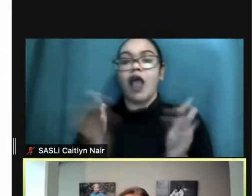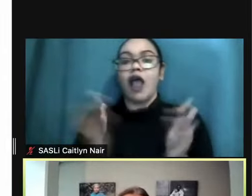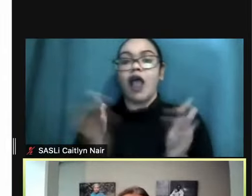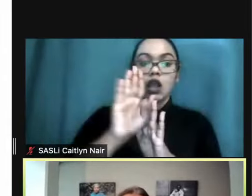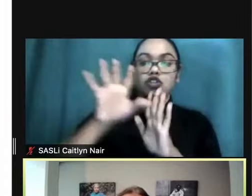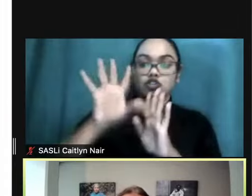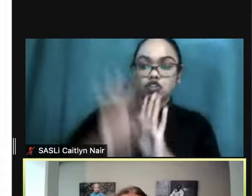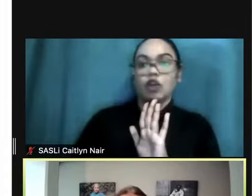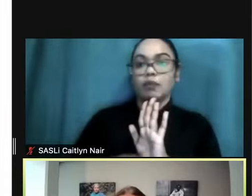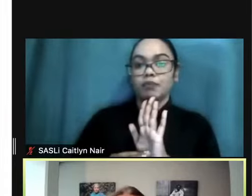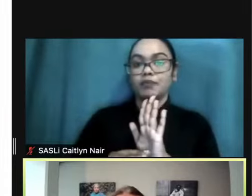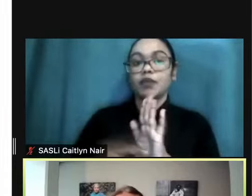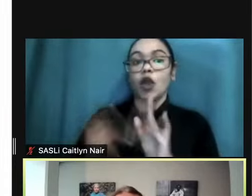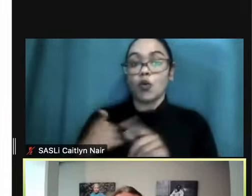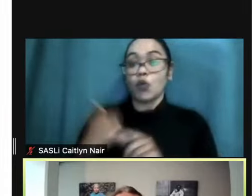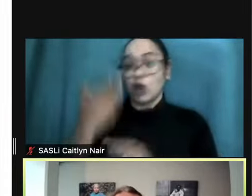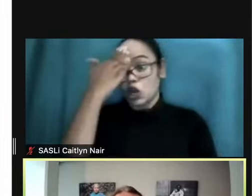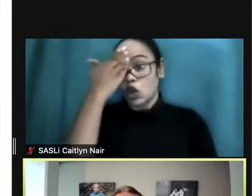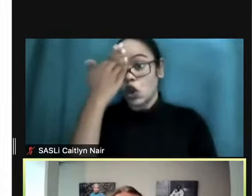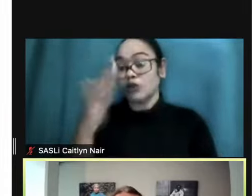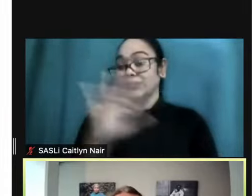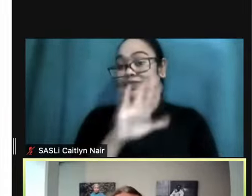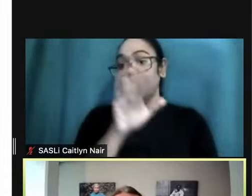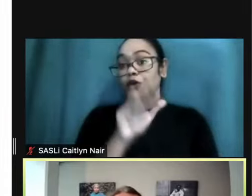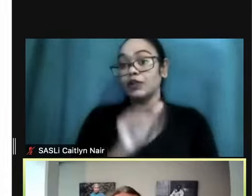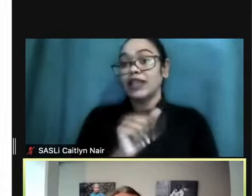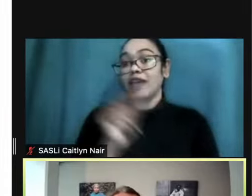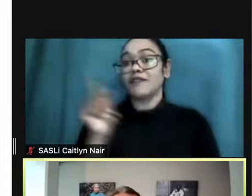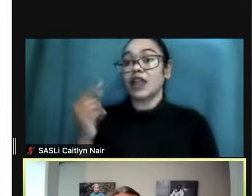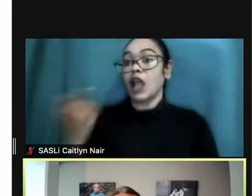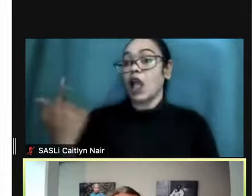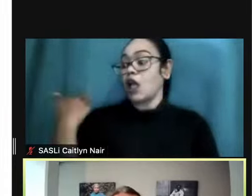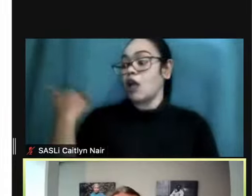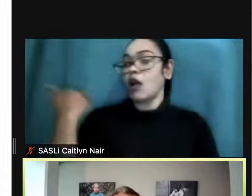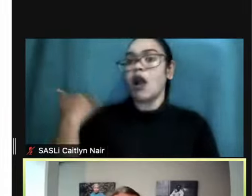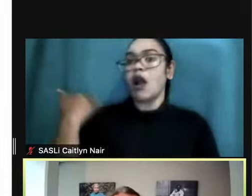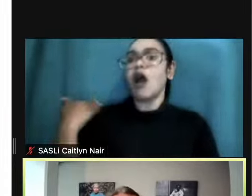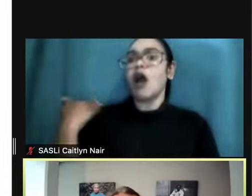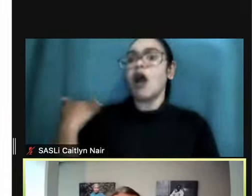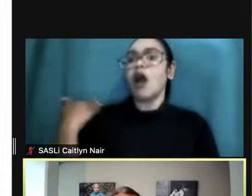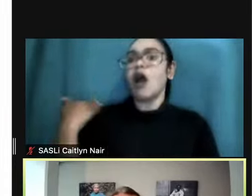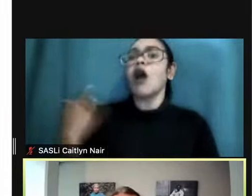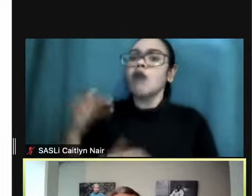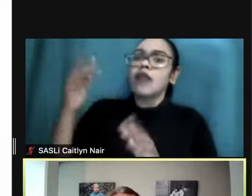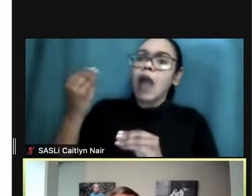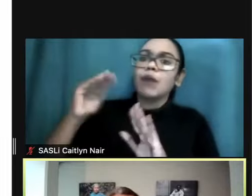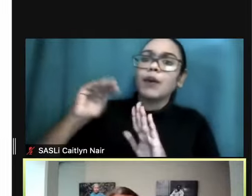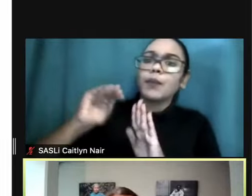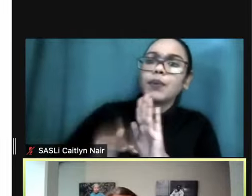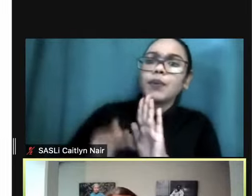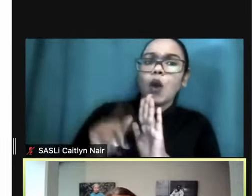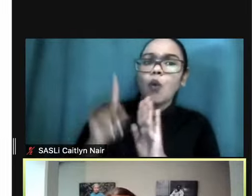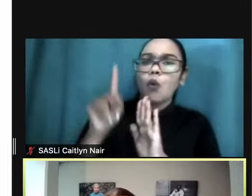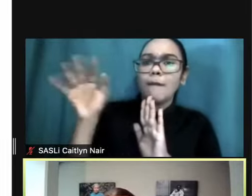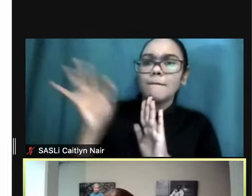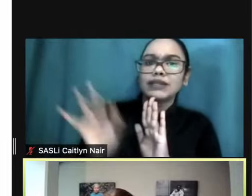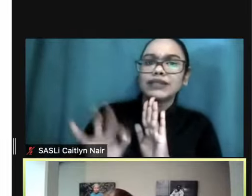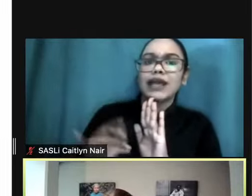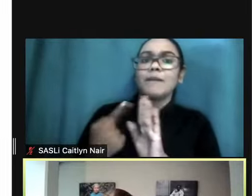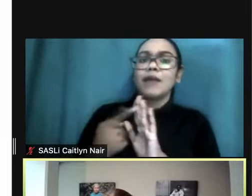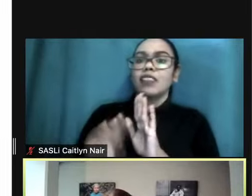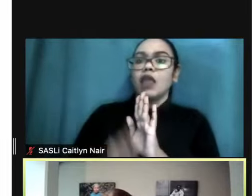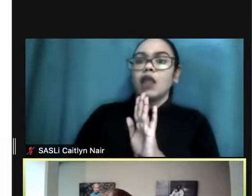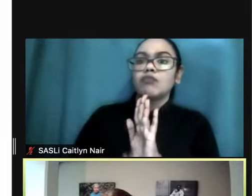are aware, South Africa had a very low positivity of case, less than 1%, but start increasing here in Tswane and